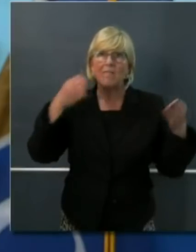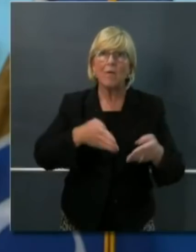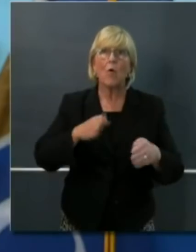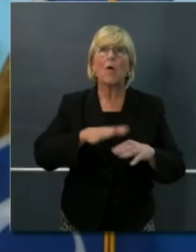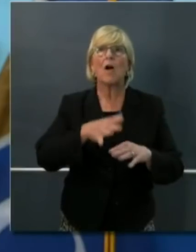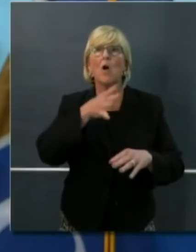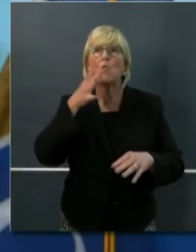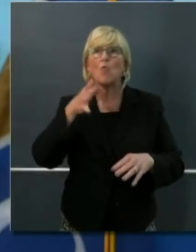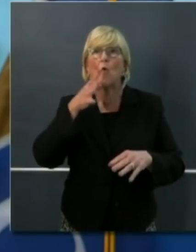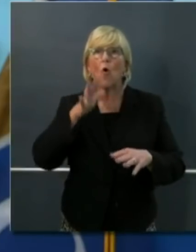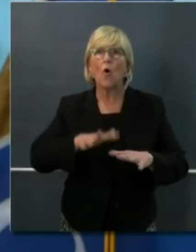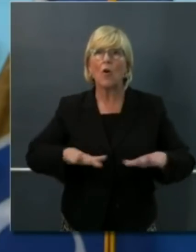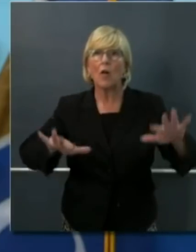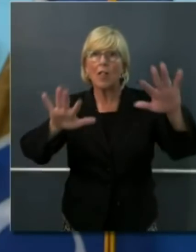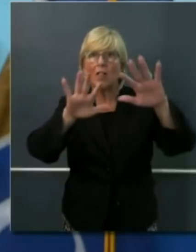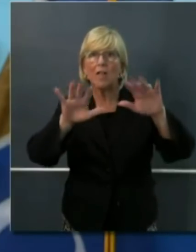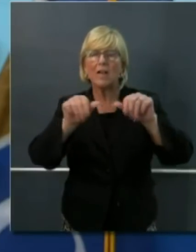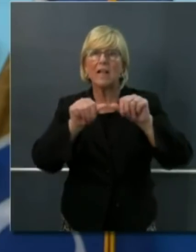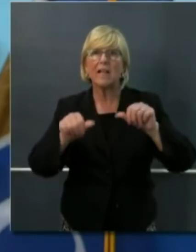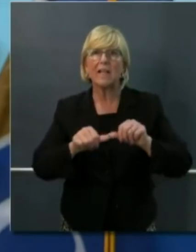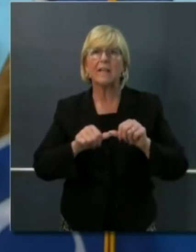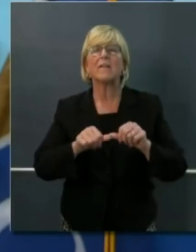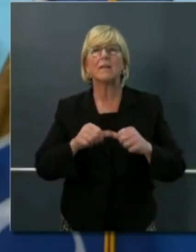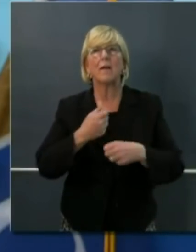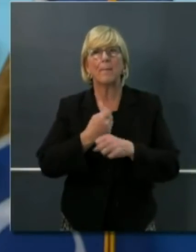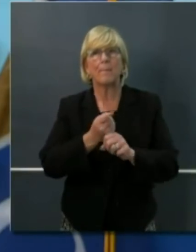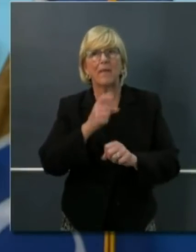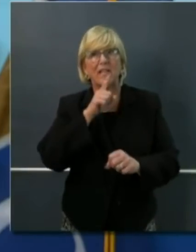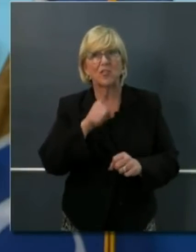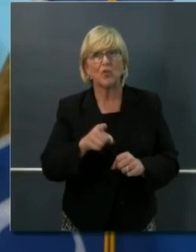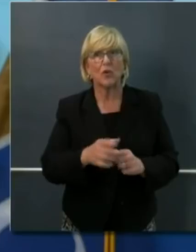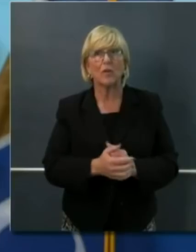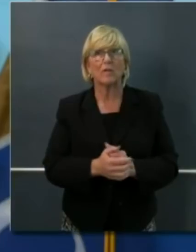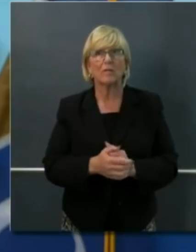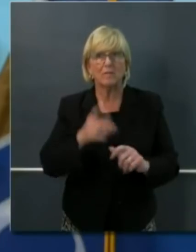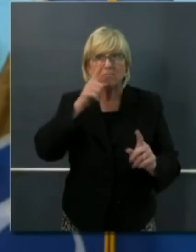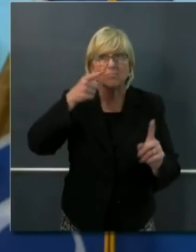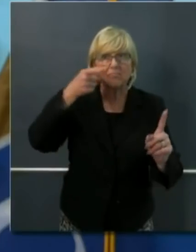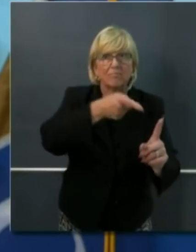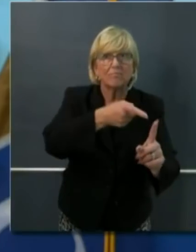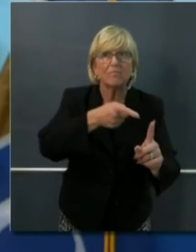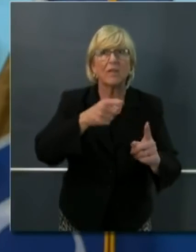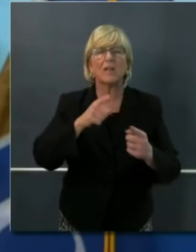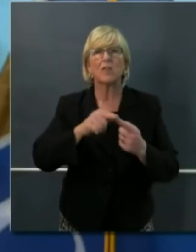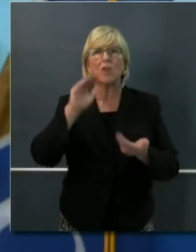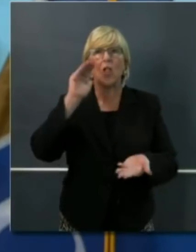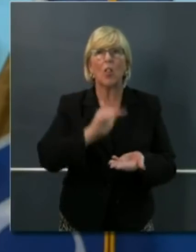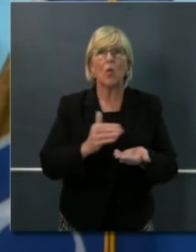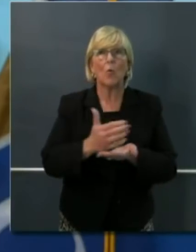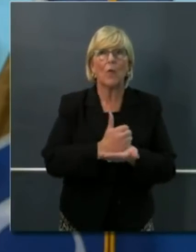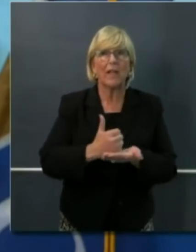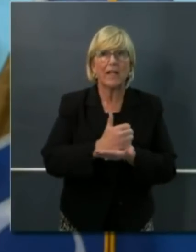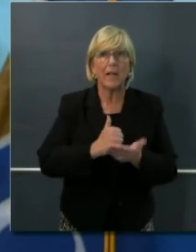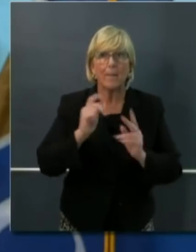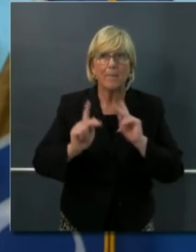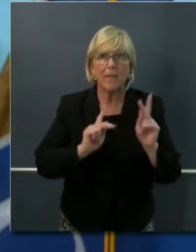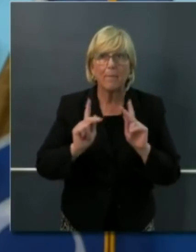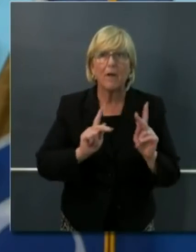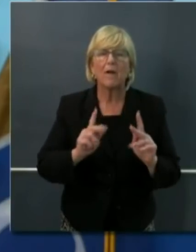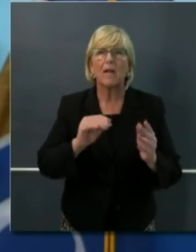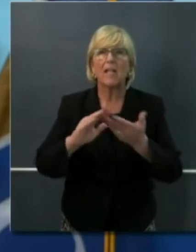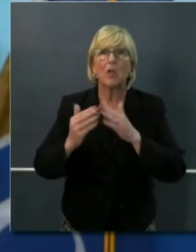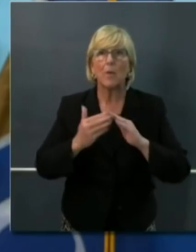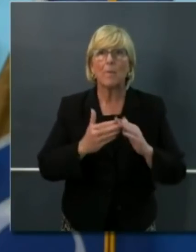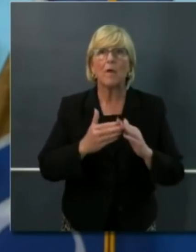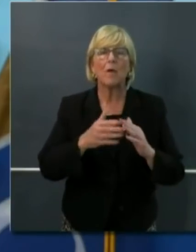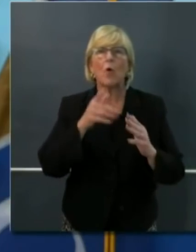rural California, making sure that those sites are targeted to low-income communities, communities that have